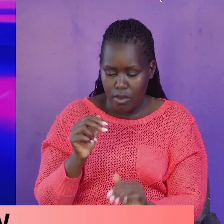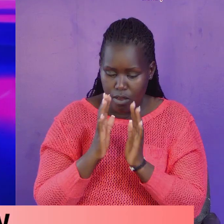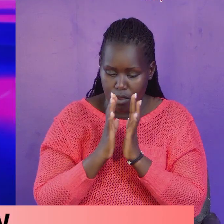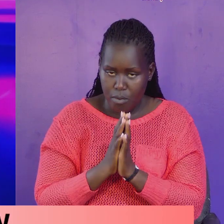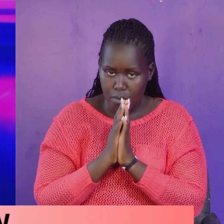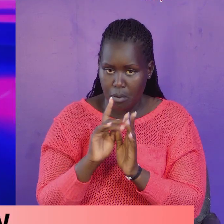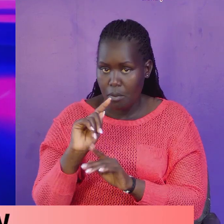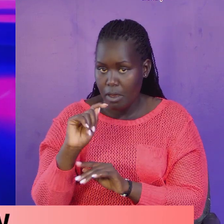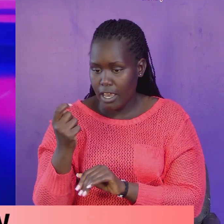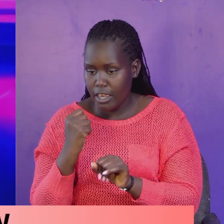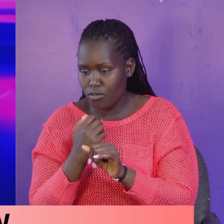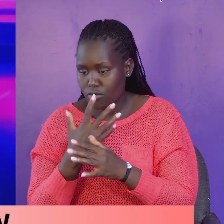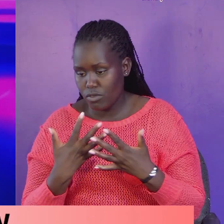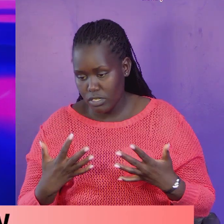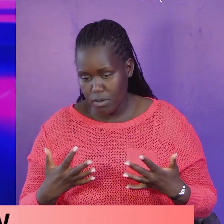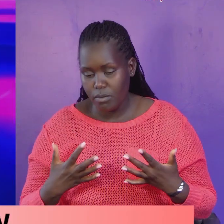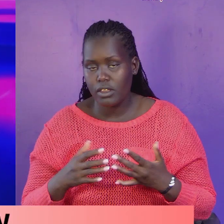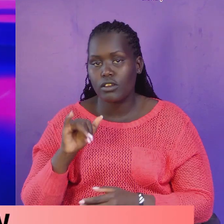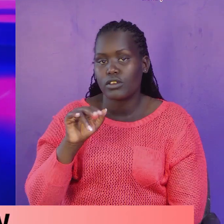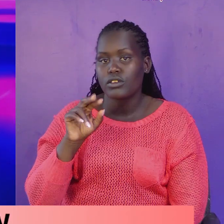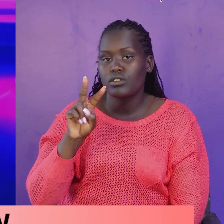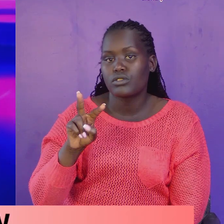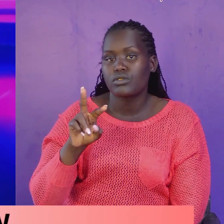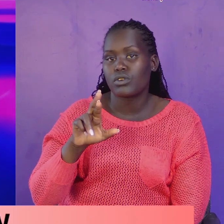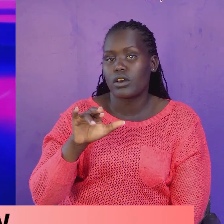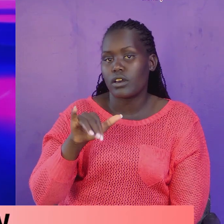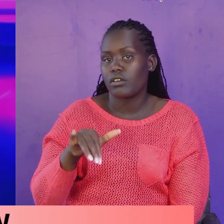do something to Ivory Coast. But